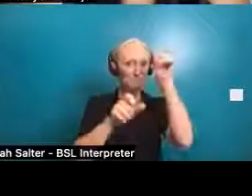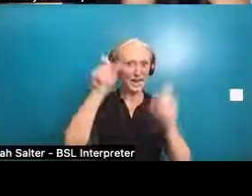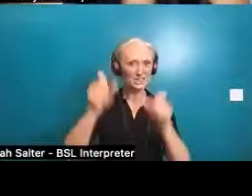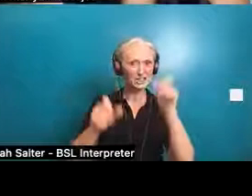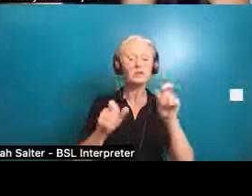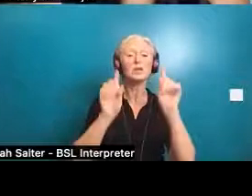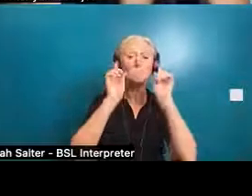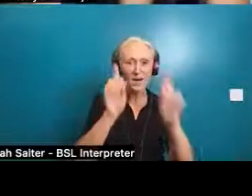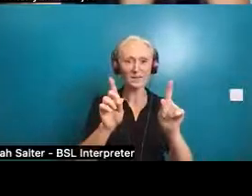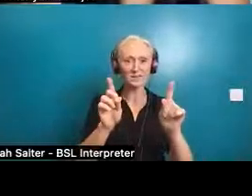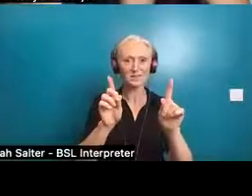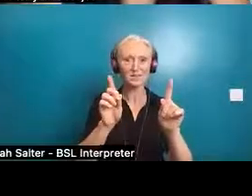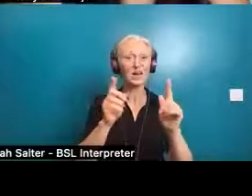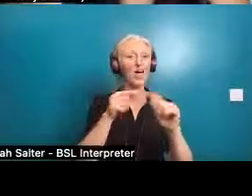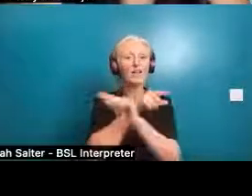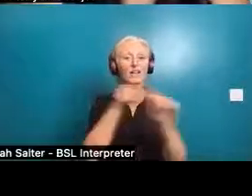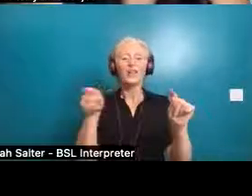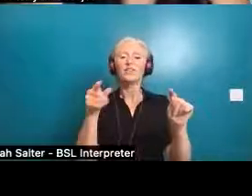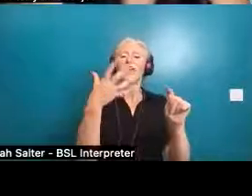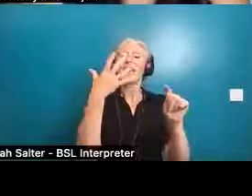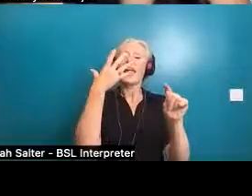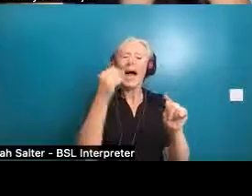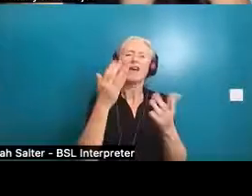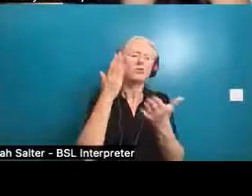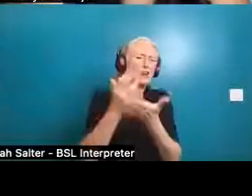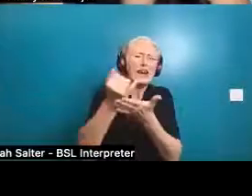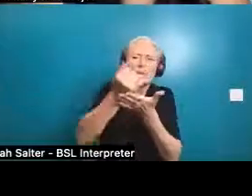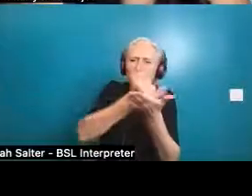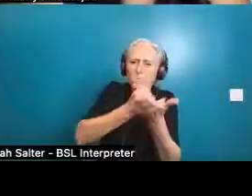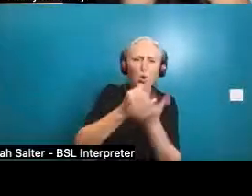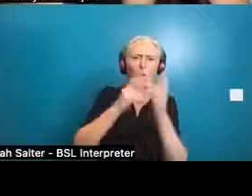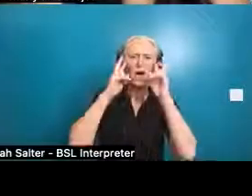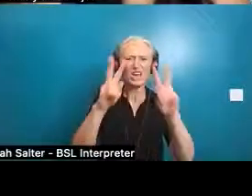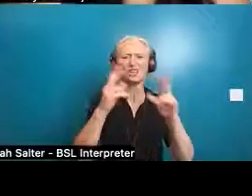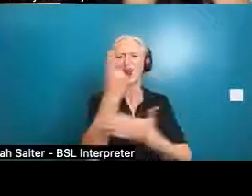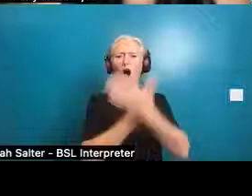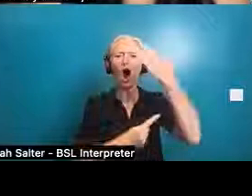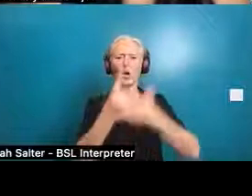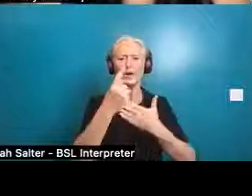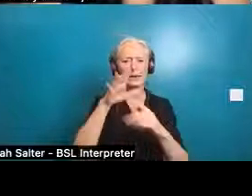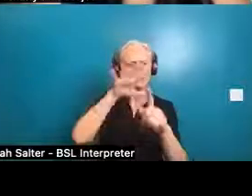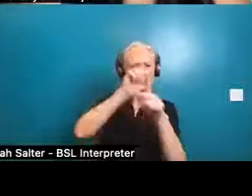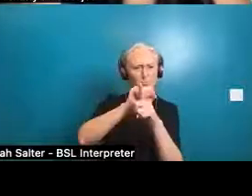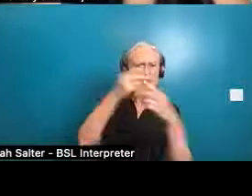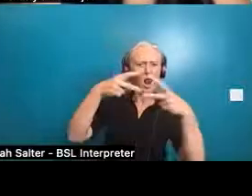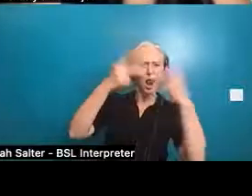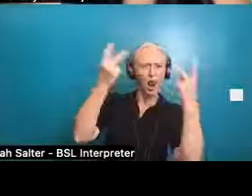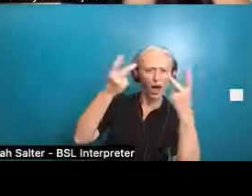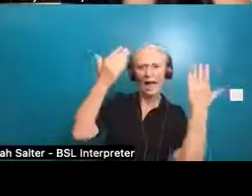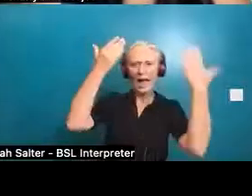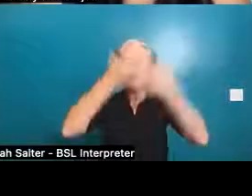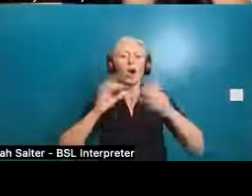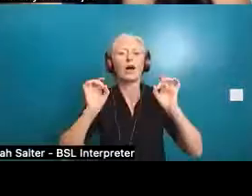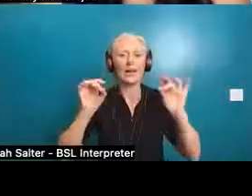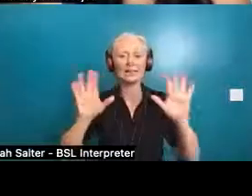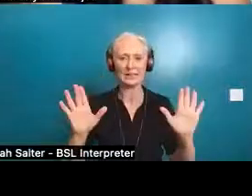poor vision. We're talking about light perception or perception to light vision. And we would deliver that intervention